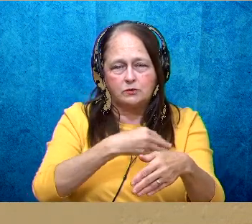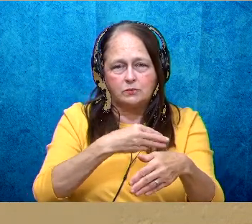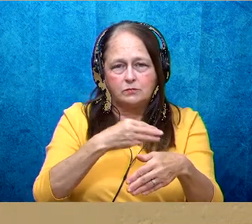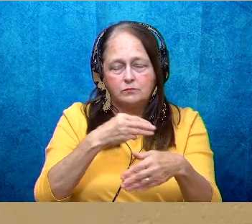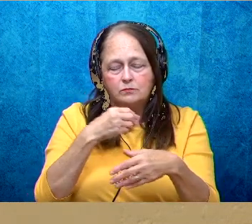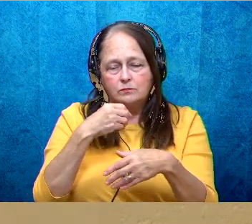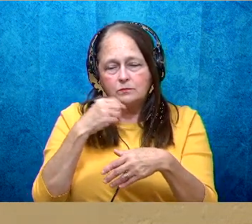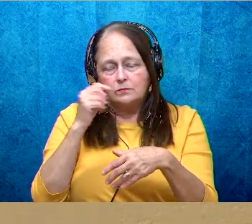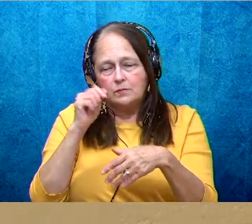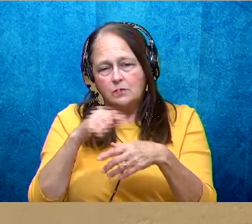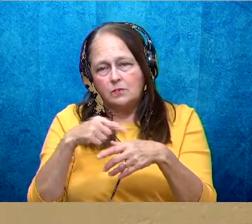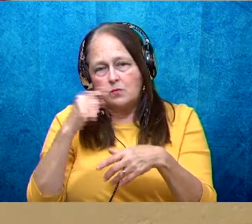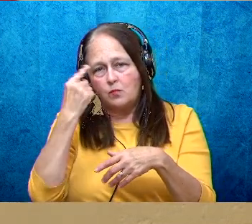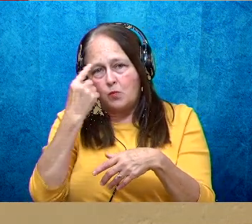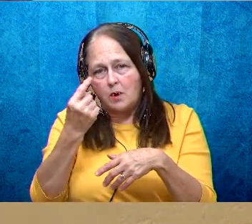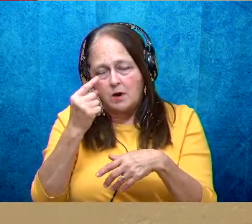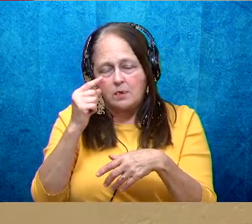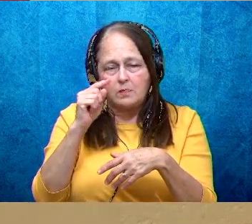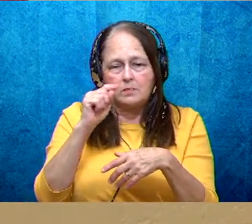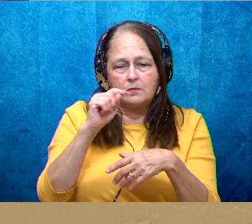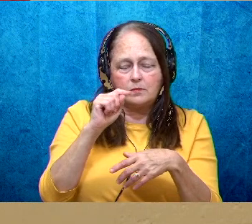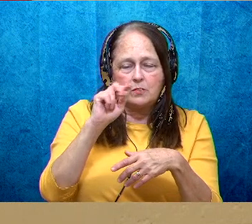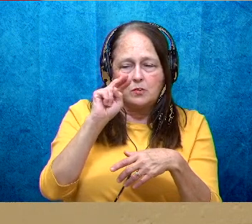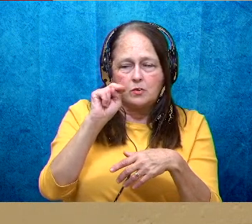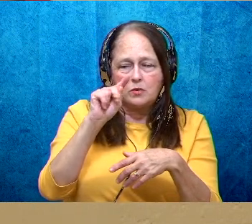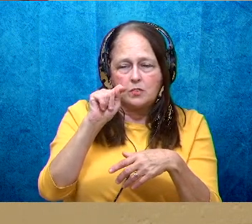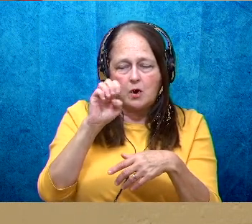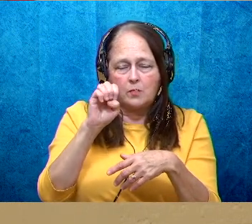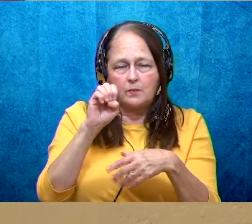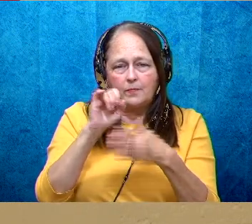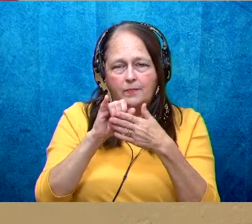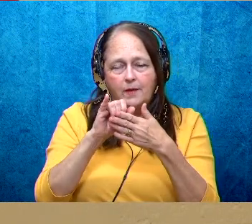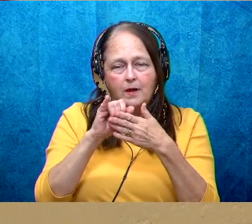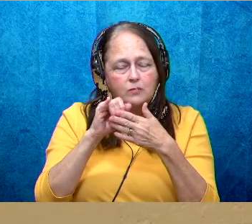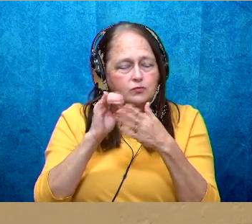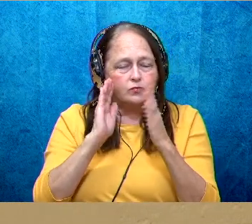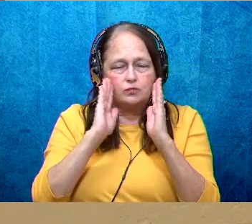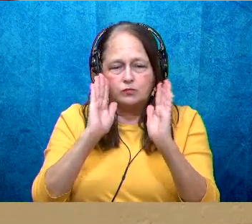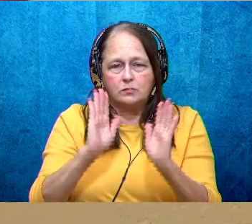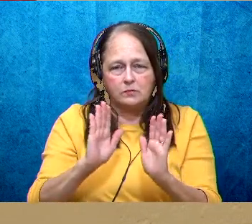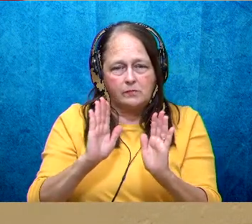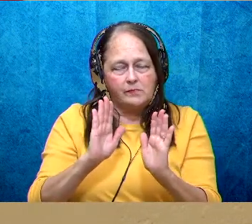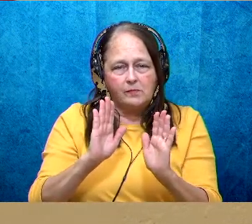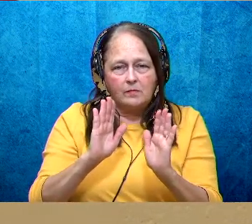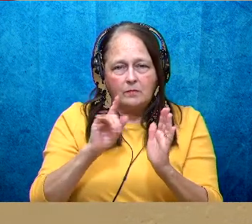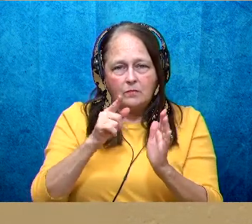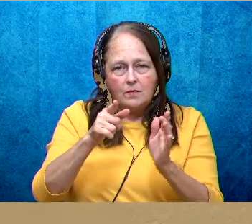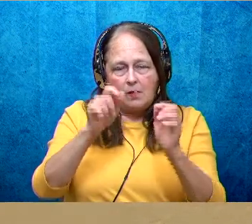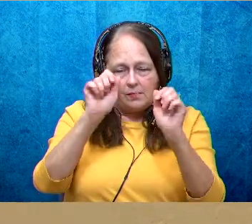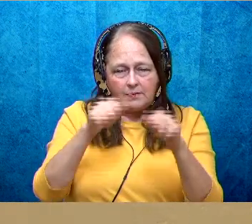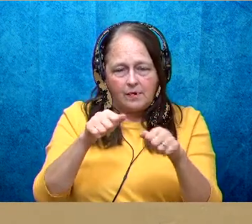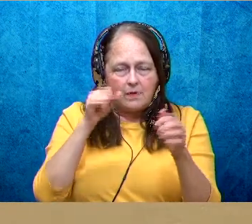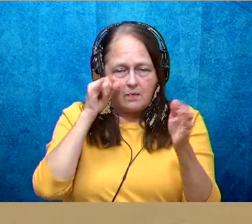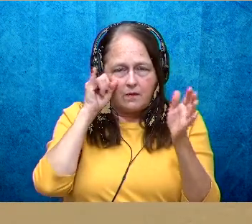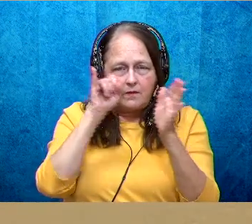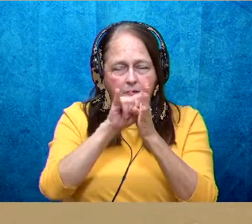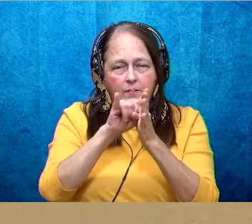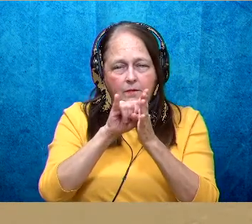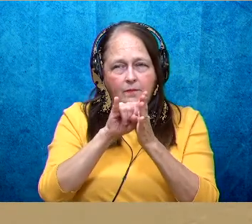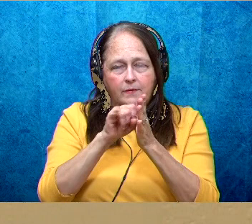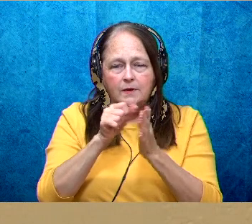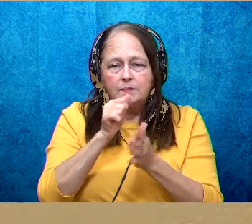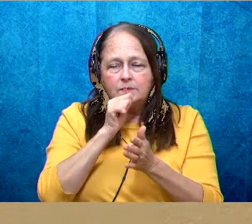someone that says, I can name that tune in 1 note. And if they could do that, that was legendary. So let's see if you can identify a